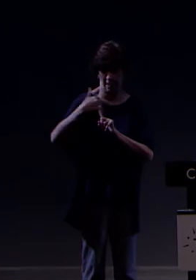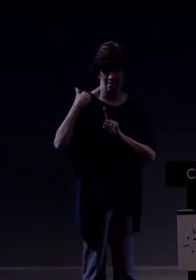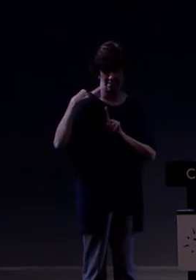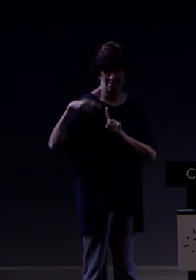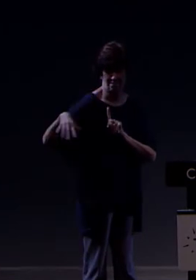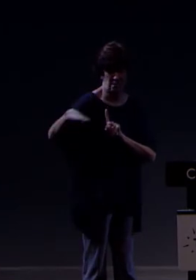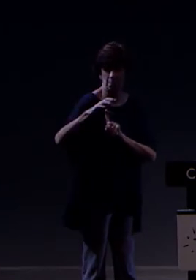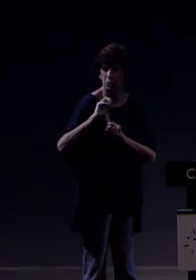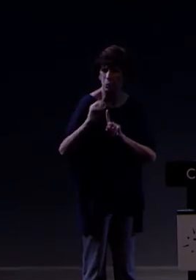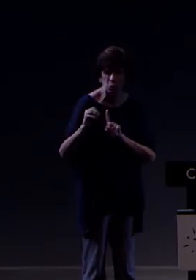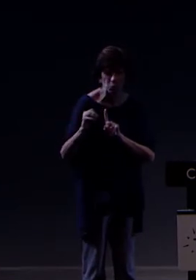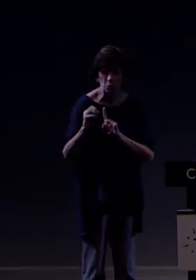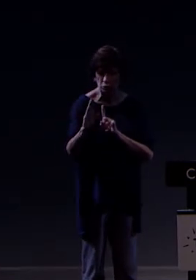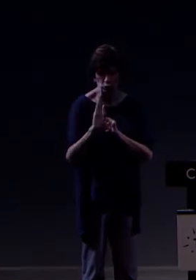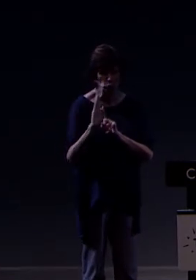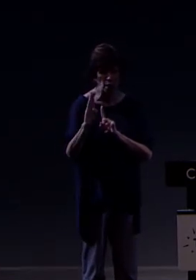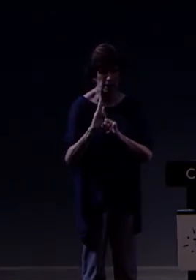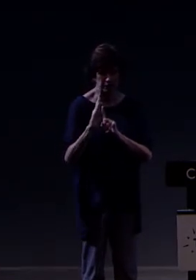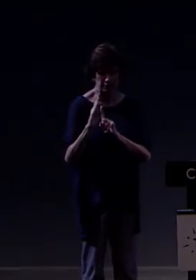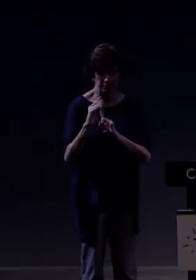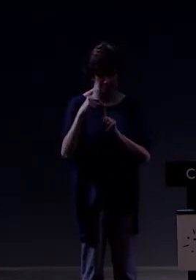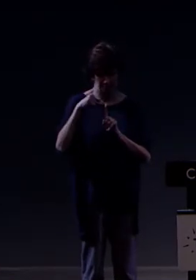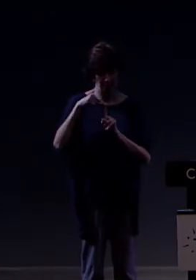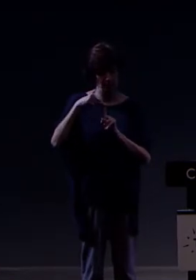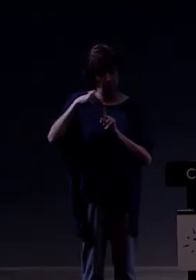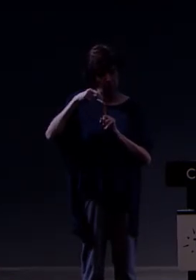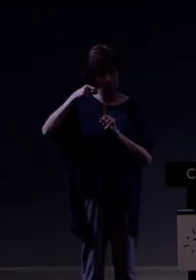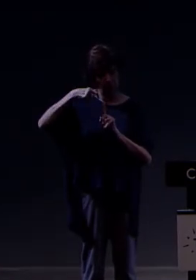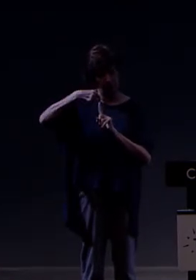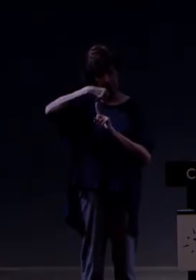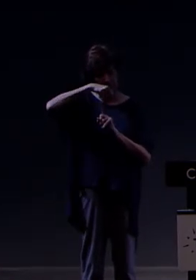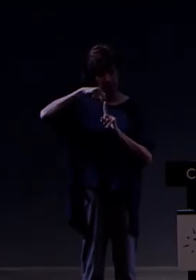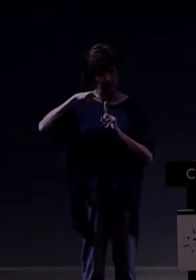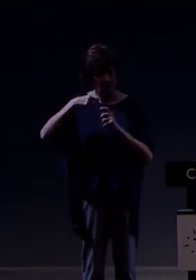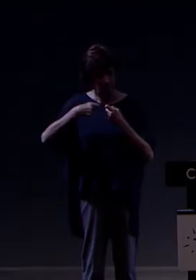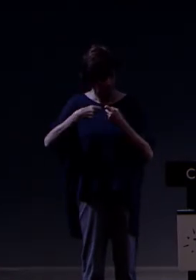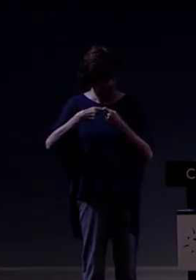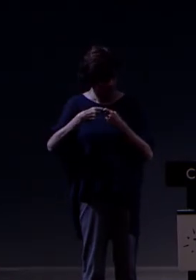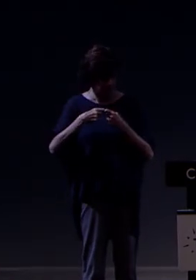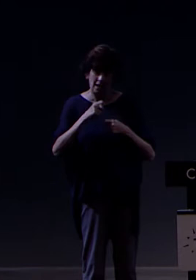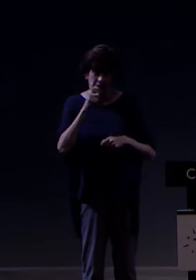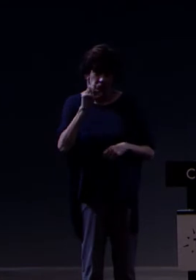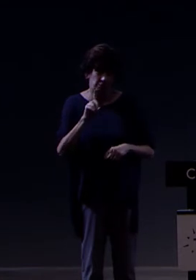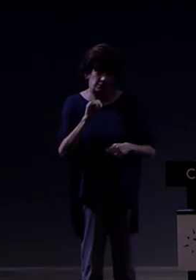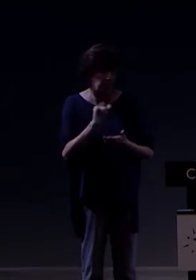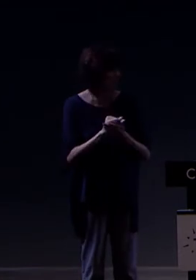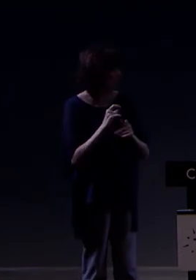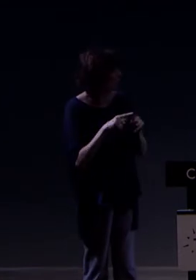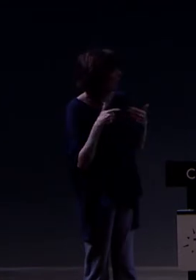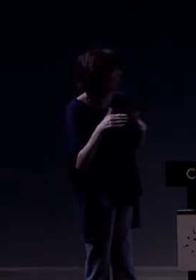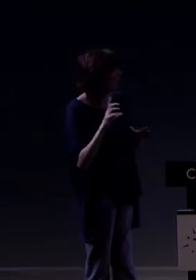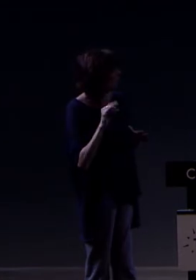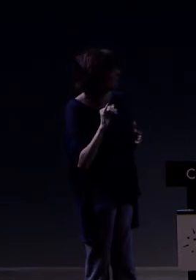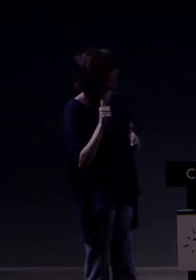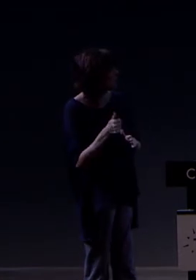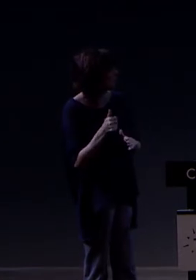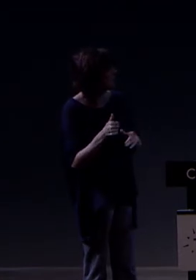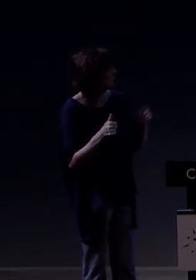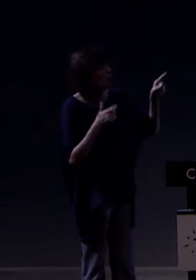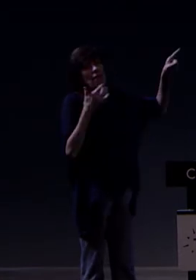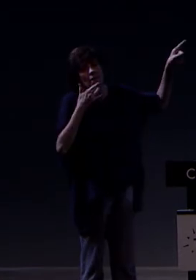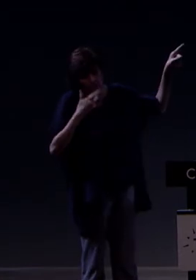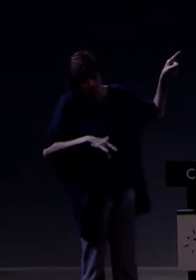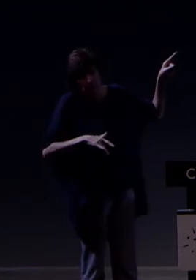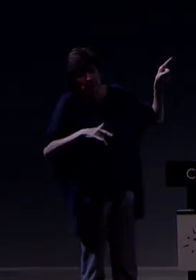any of it directly. It's all being mediated electronically. I shouldn't have done this, but I let him run through the space on his own. And fortunately, he survived